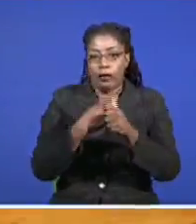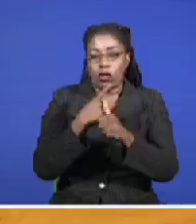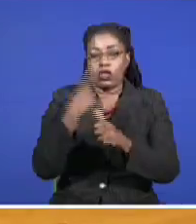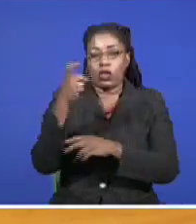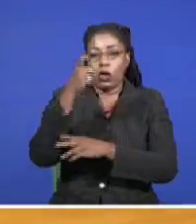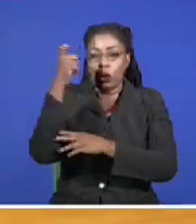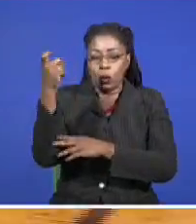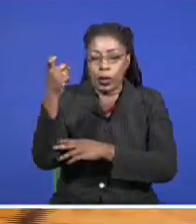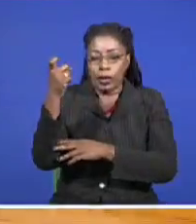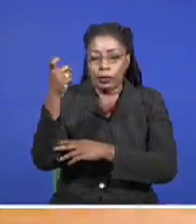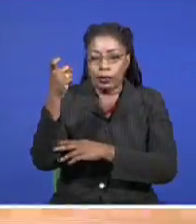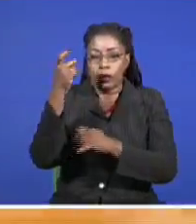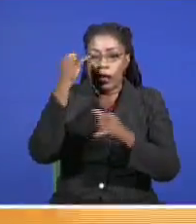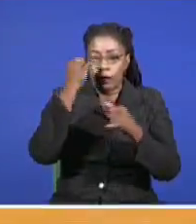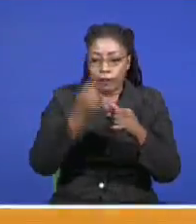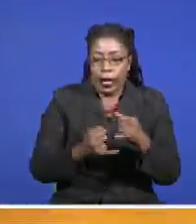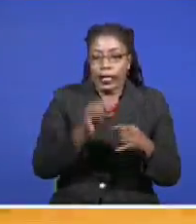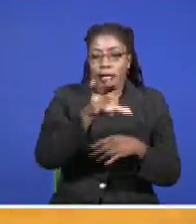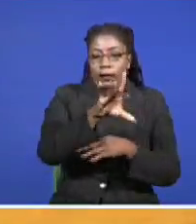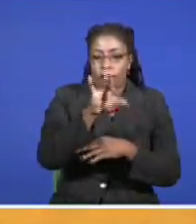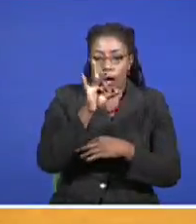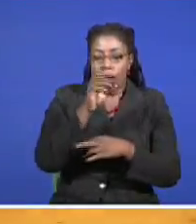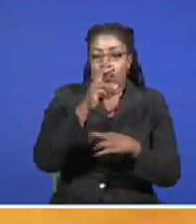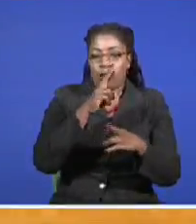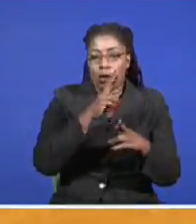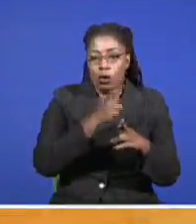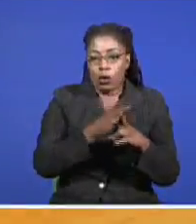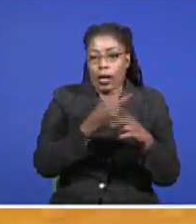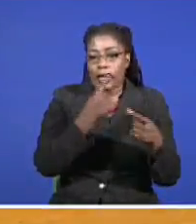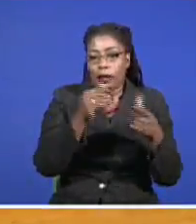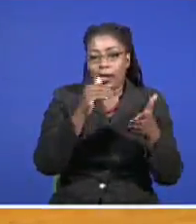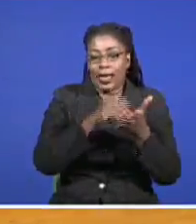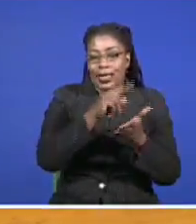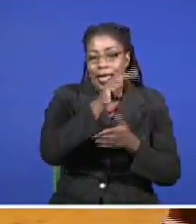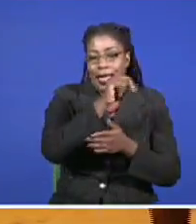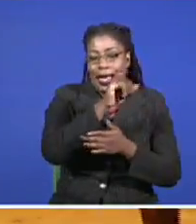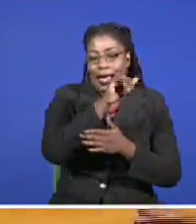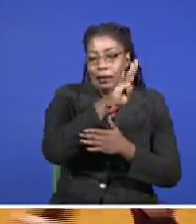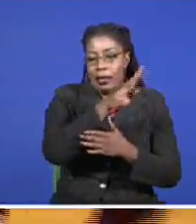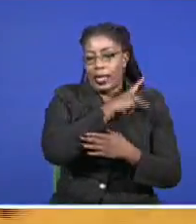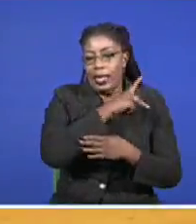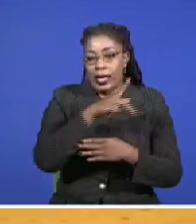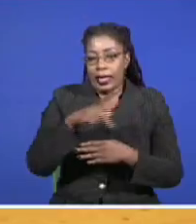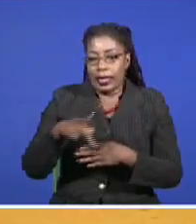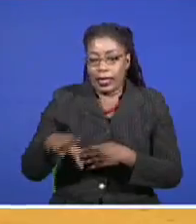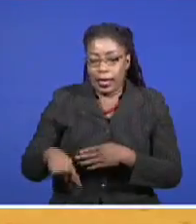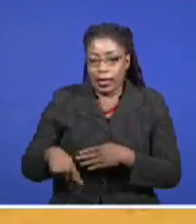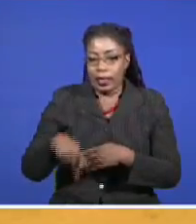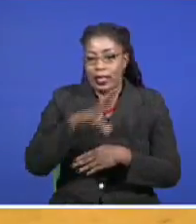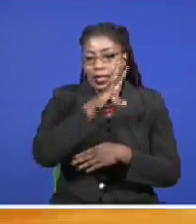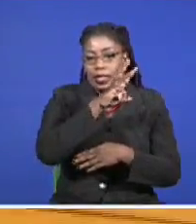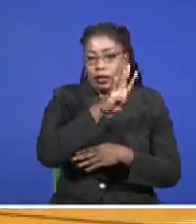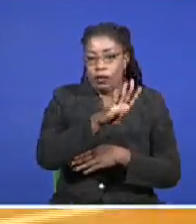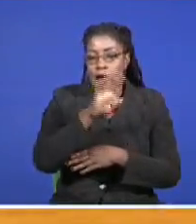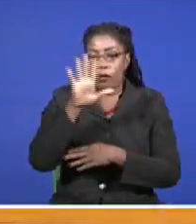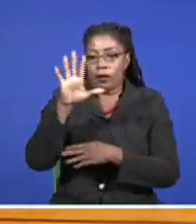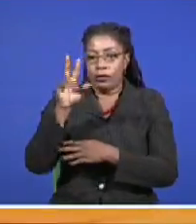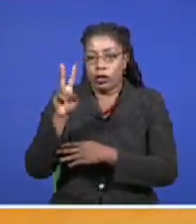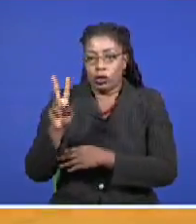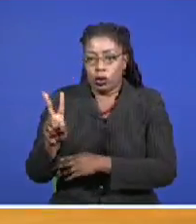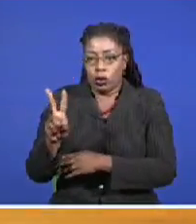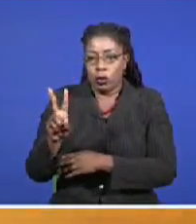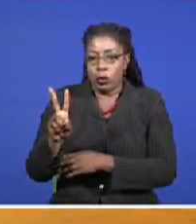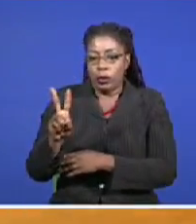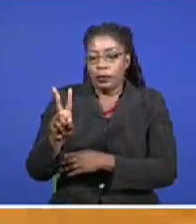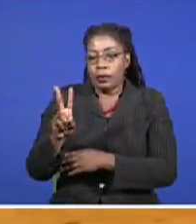season. And they finally found the right recipe against the NIB Kings. They prevailed 64-52